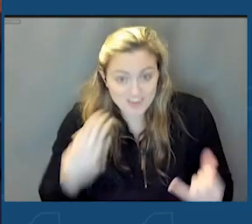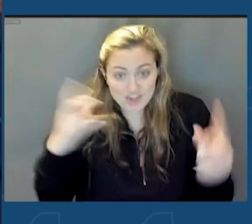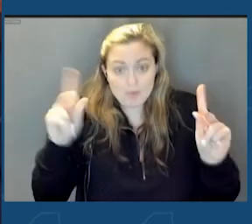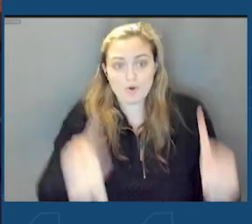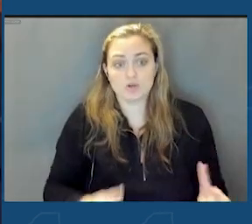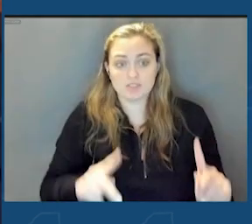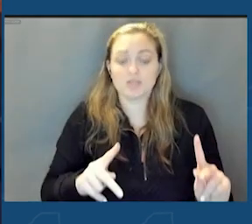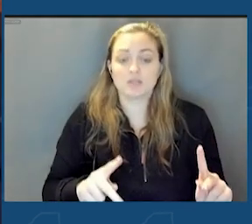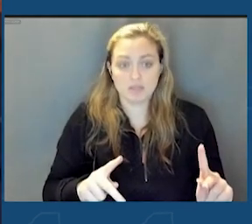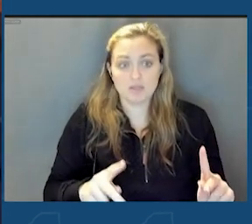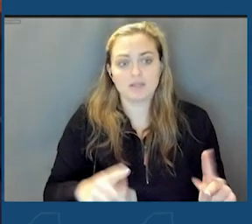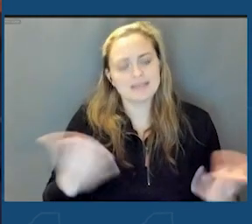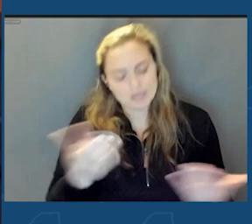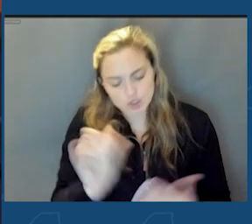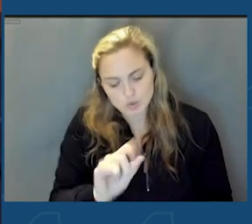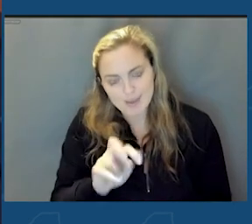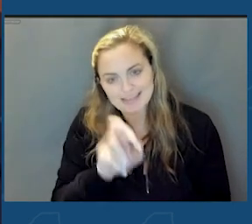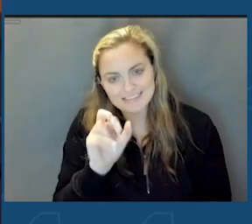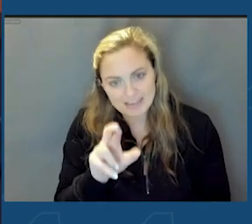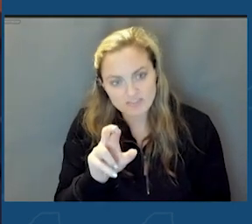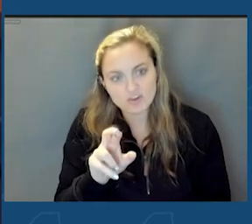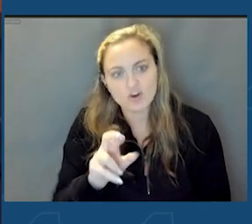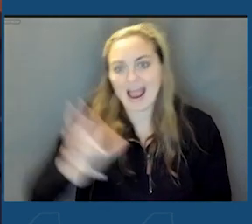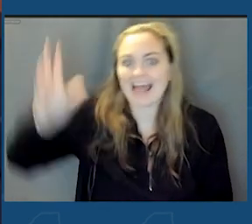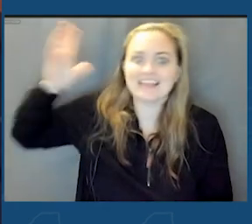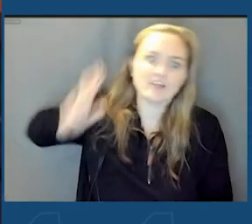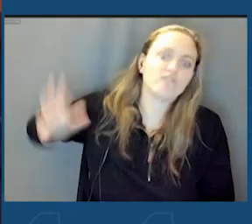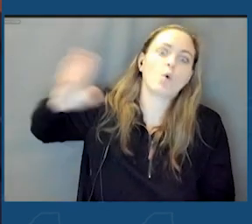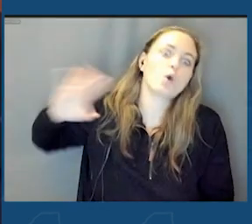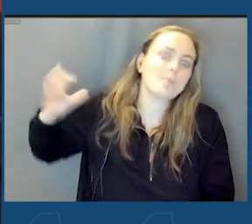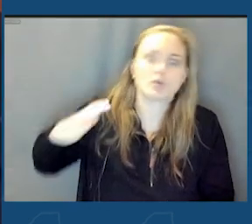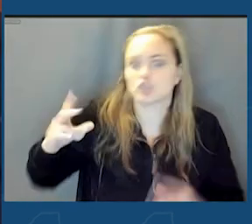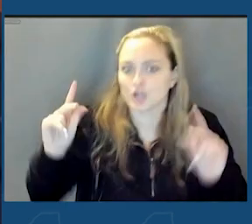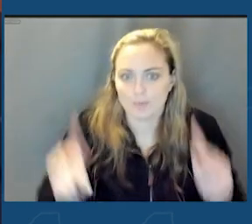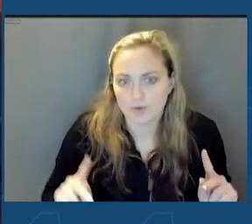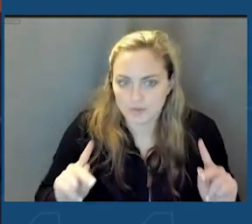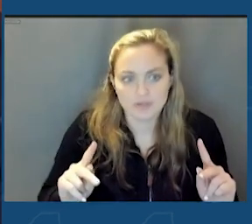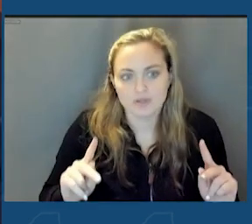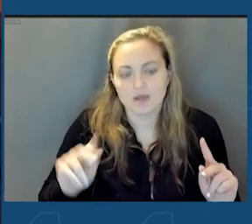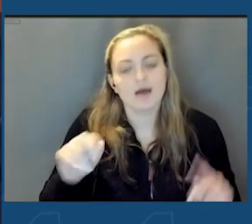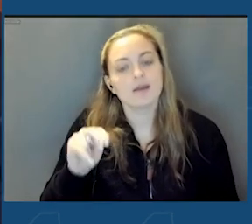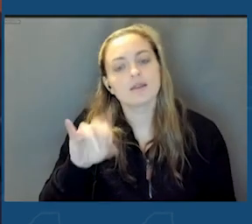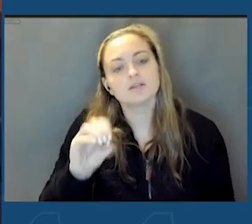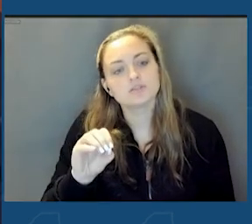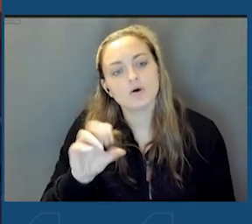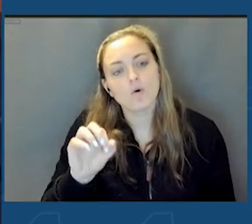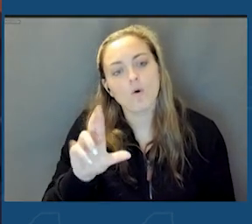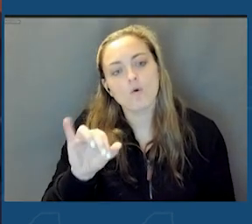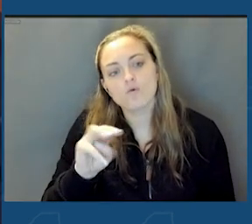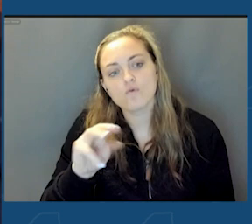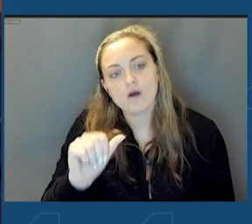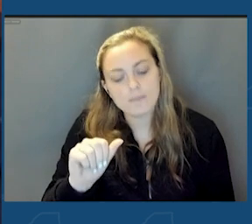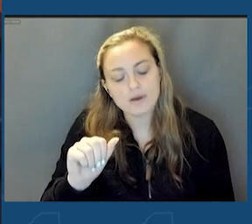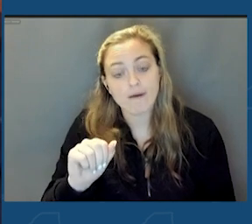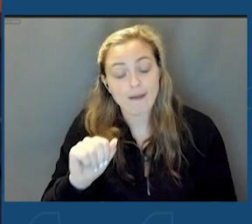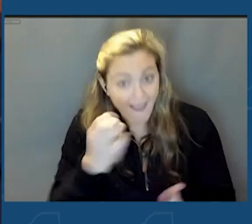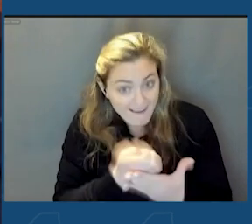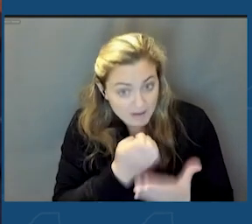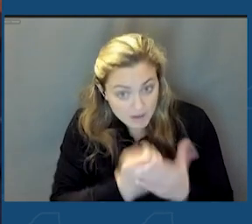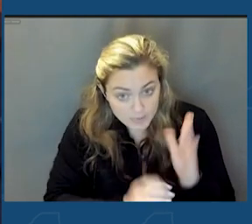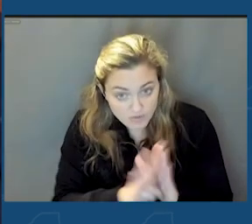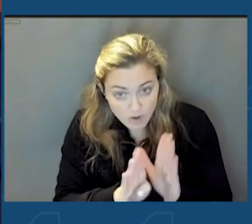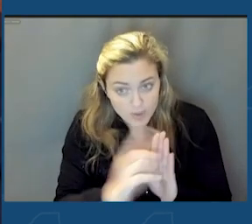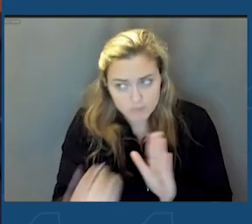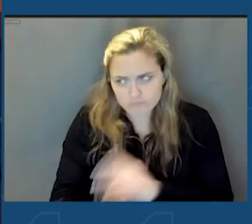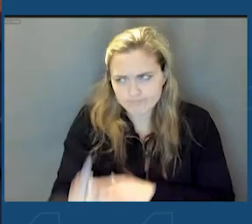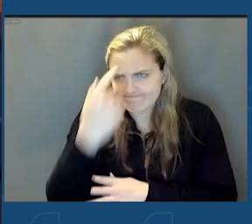as well, Xavier Santag, and the former chair, Nilsa Orama. Economic development was always on our